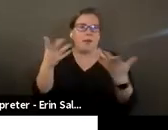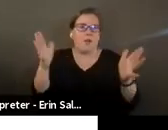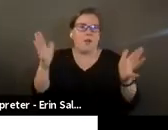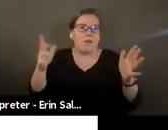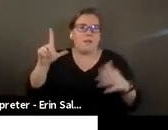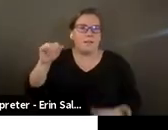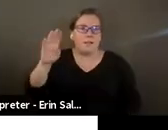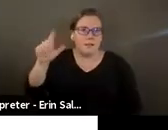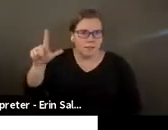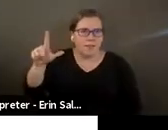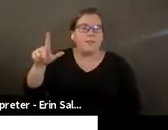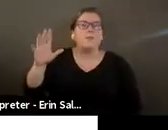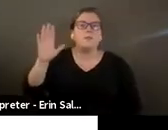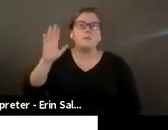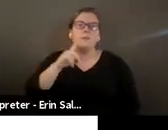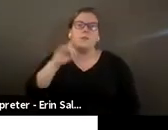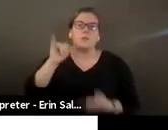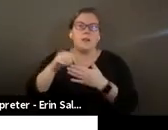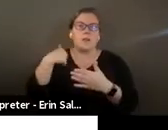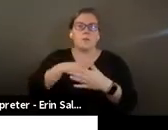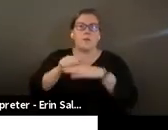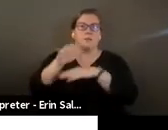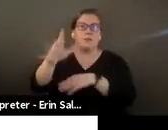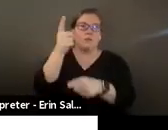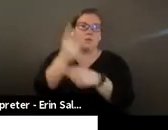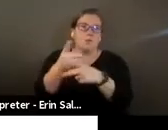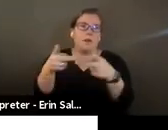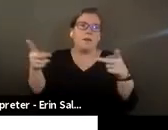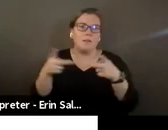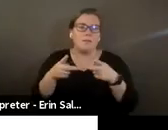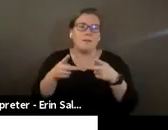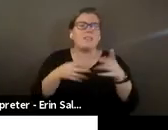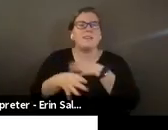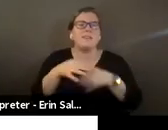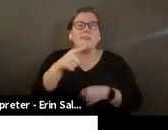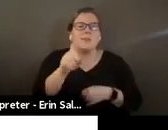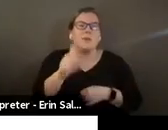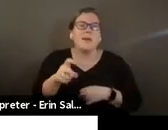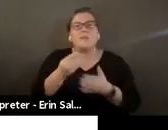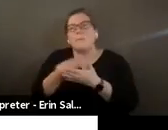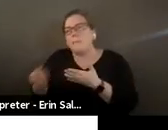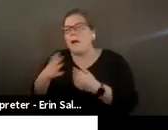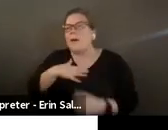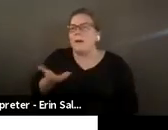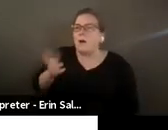that we're sending it to the correct location instead of you having to purchase your own